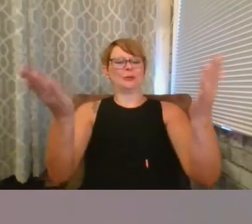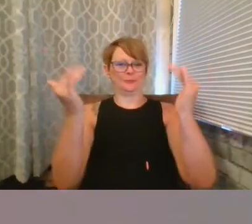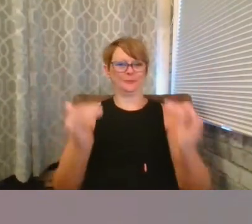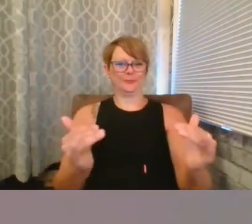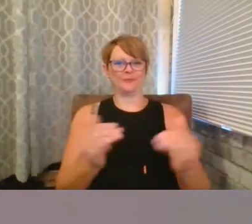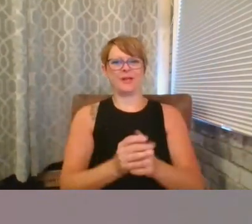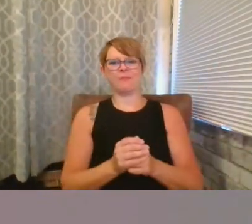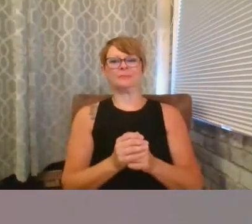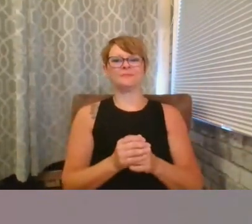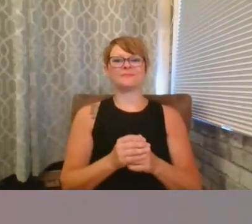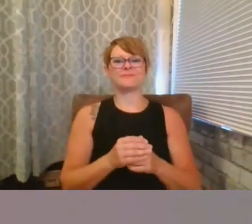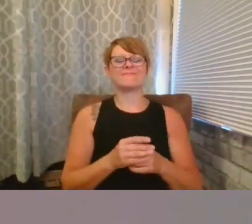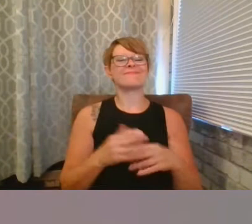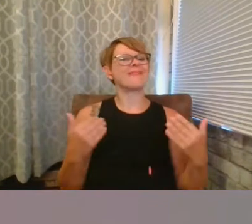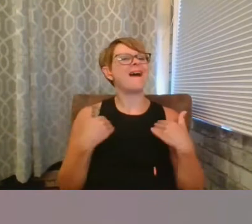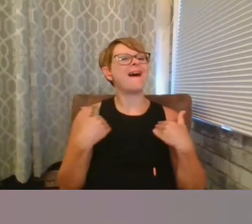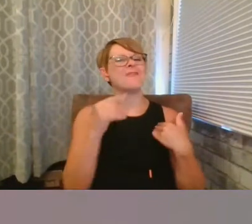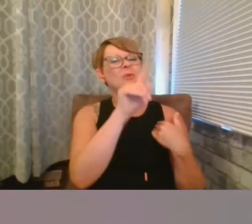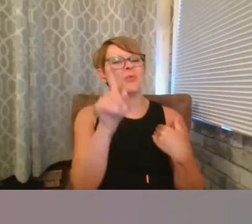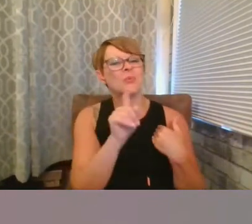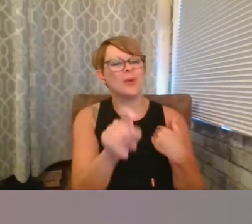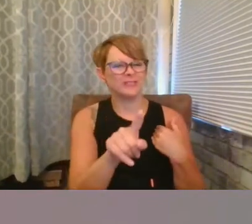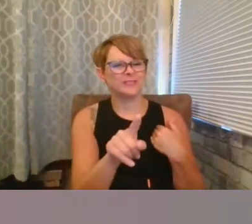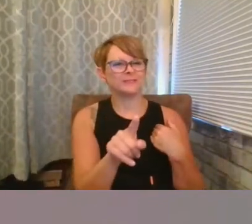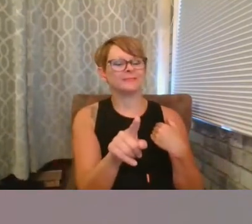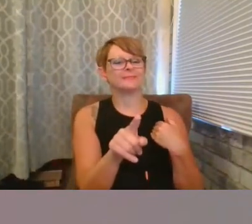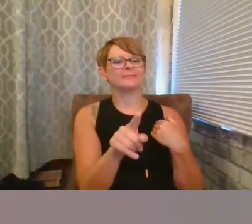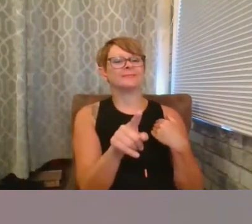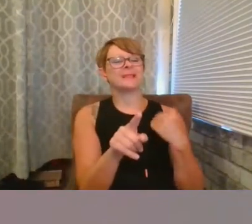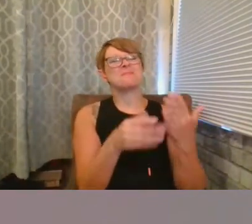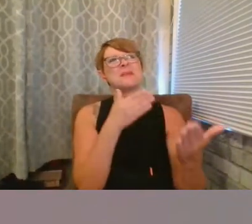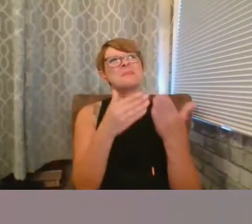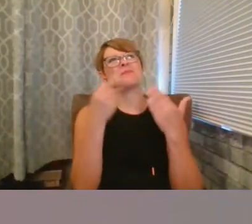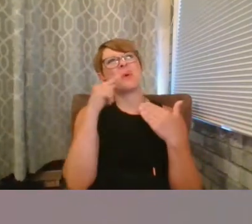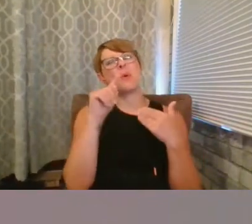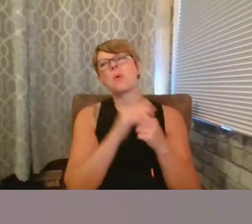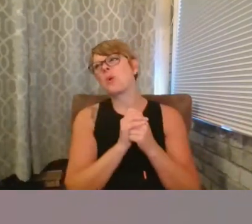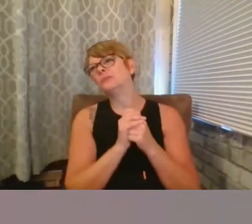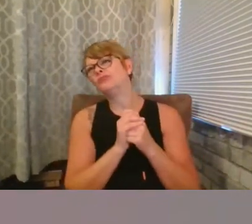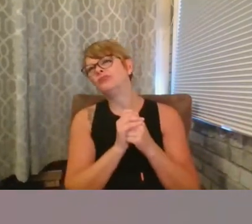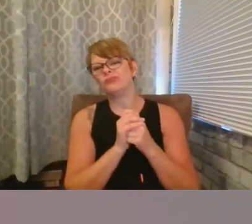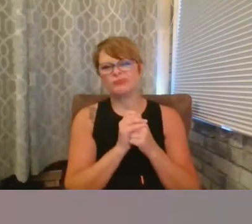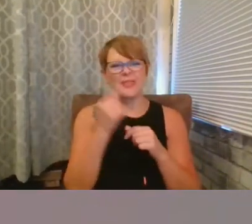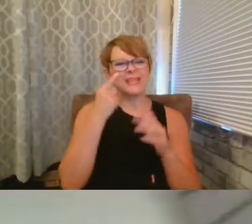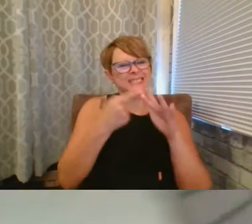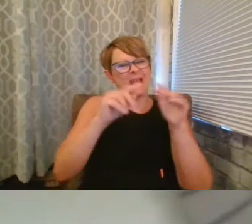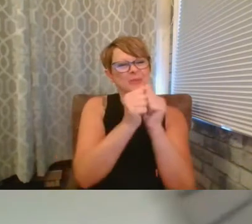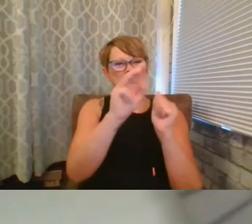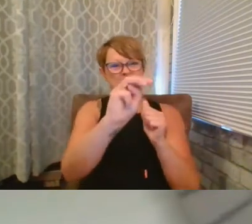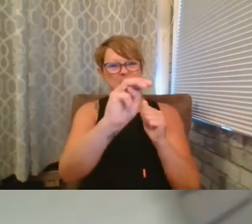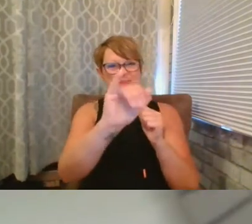question now for, I'm going to ask this maybe to I'm going to start with Minnie, if I can.